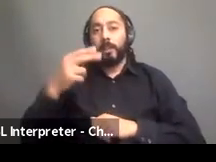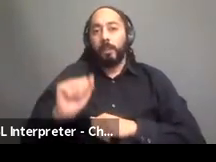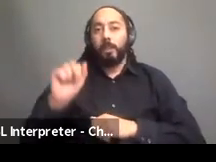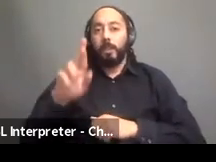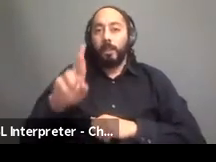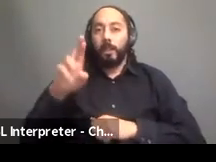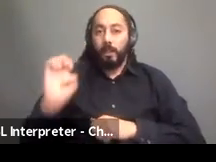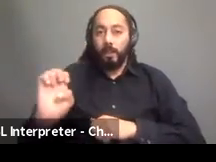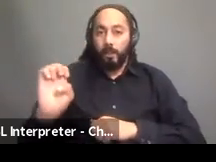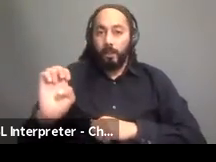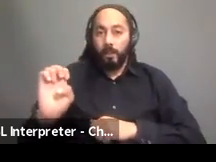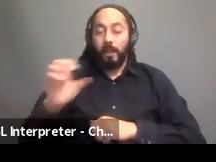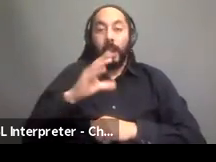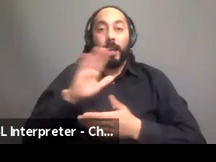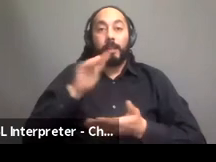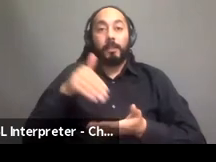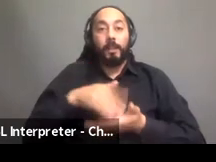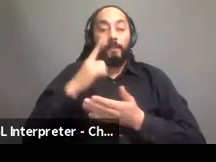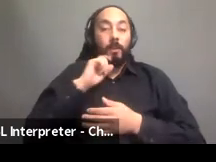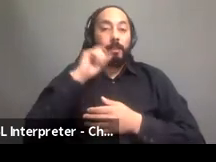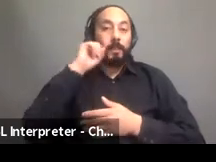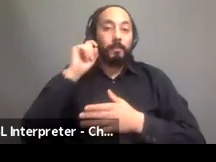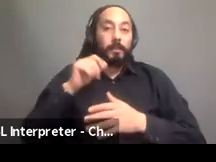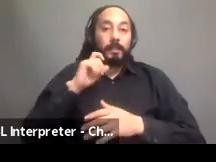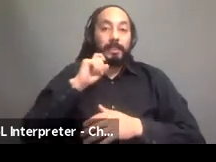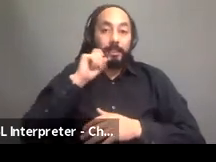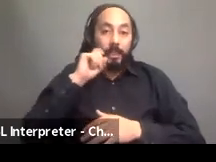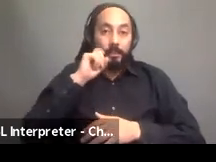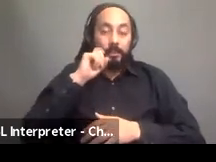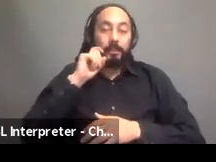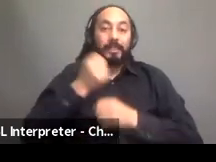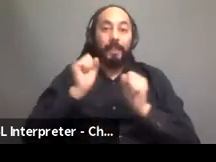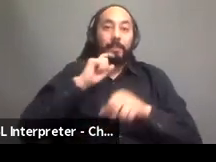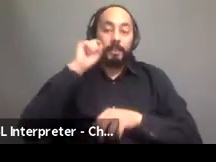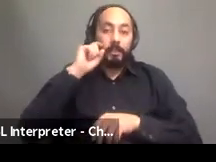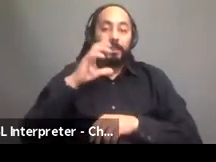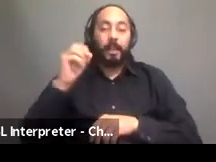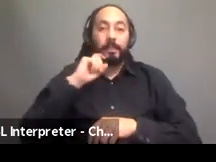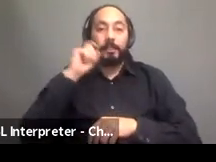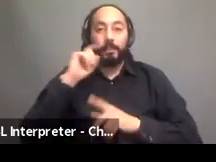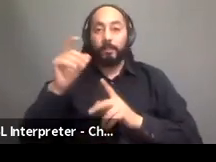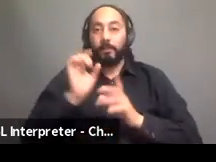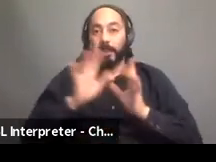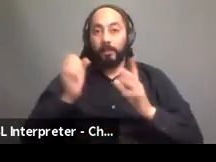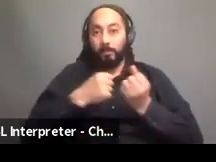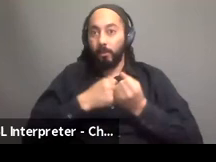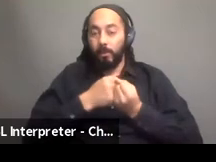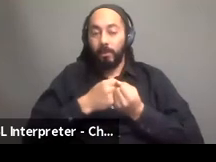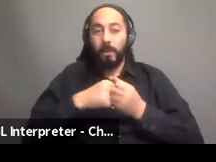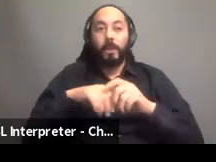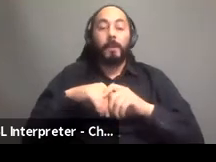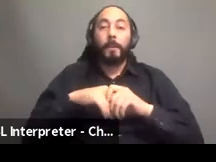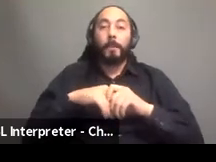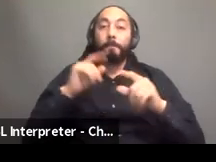Center for Safer Sex and Sexual Violence Support to learn more about fighting against sexual harassment in the workplace. Workers have the